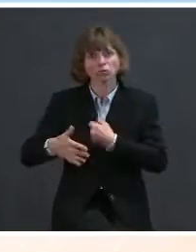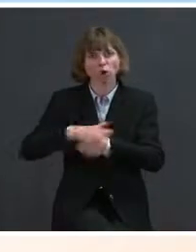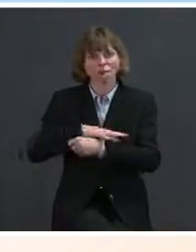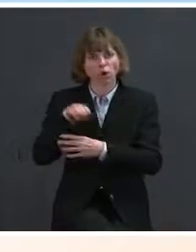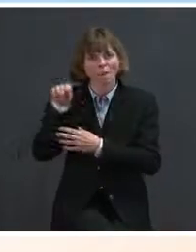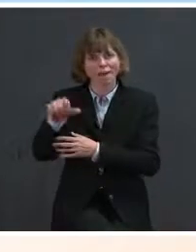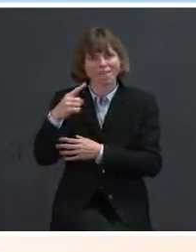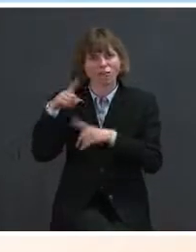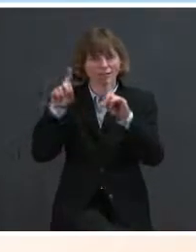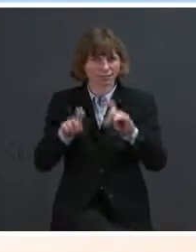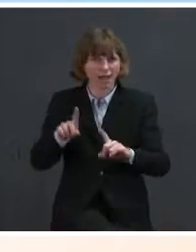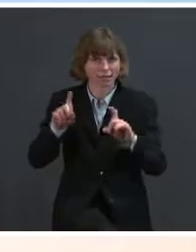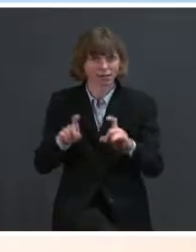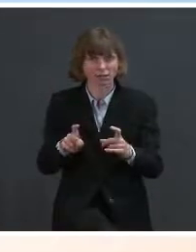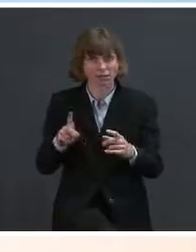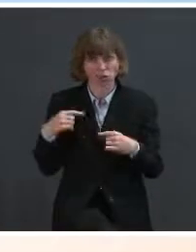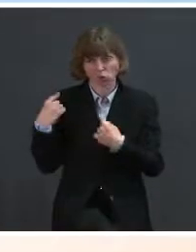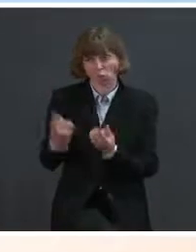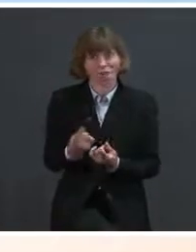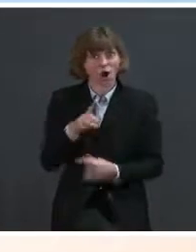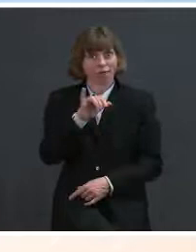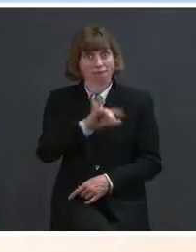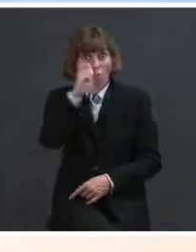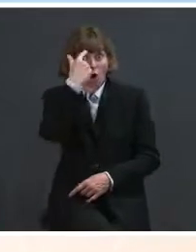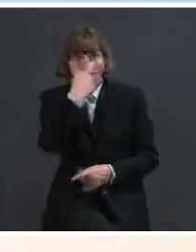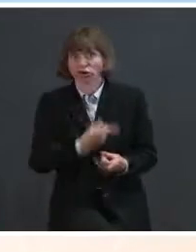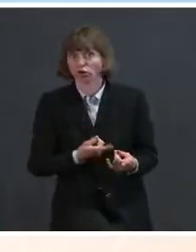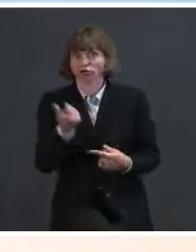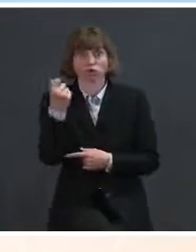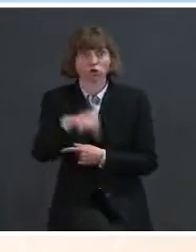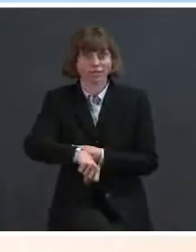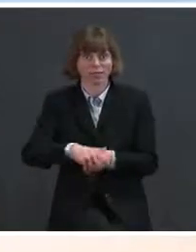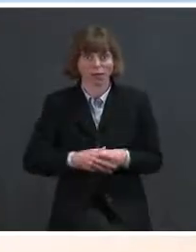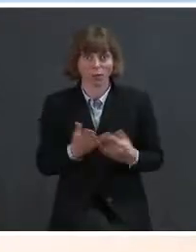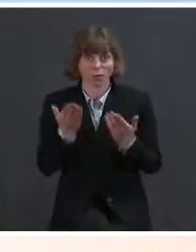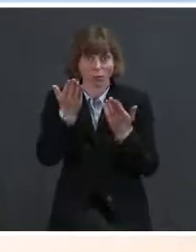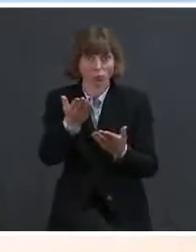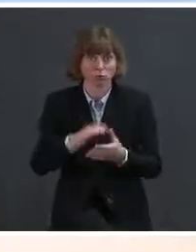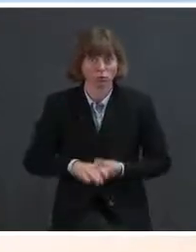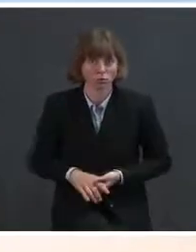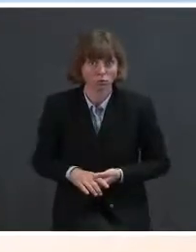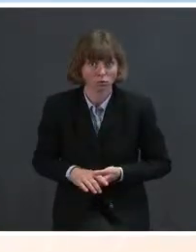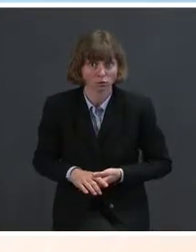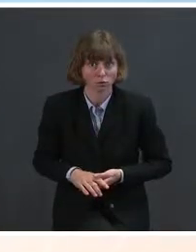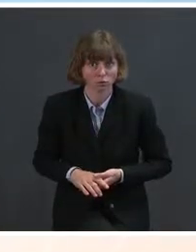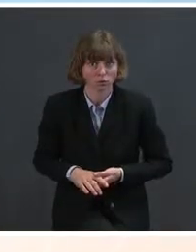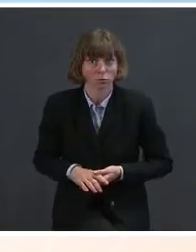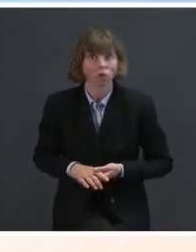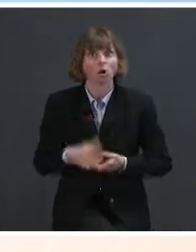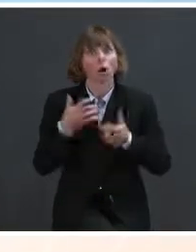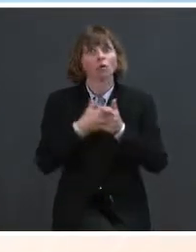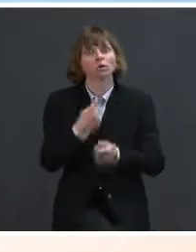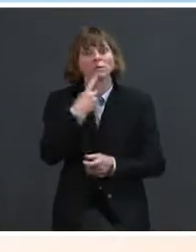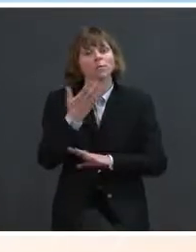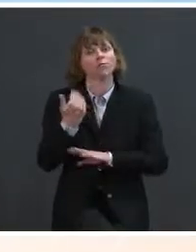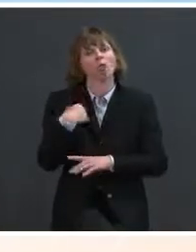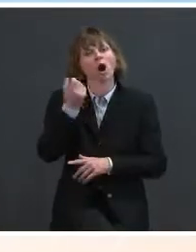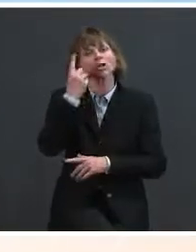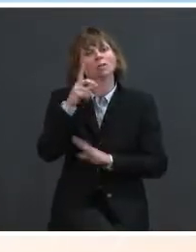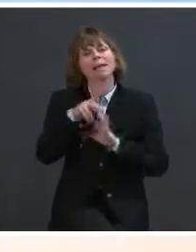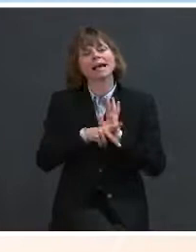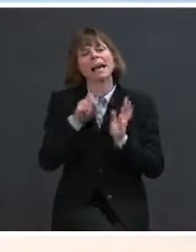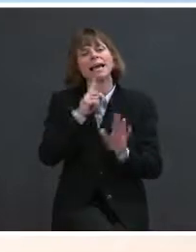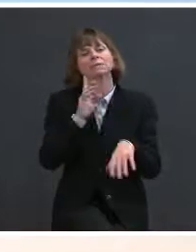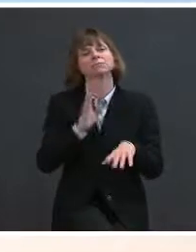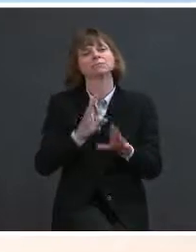up to this point, the governor has declined that proposal. But based on what you have said before and our understanding of the policy, it's just guidance